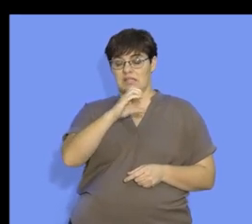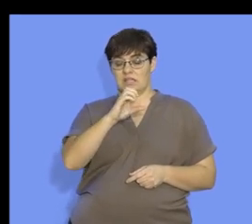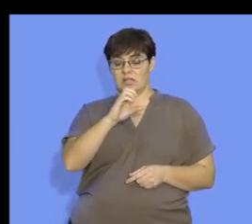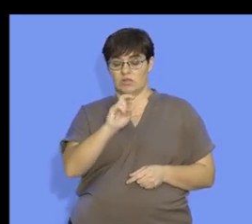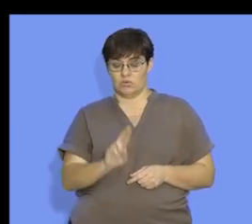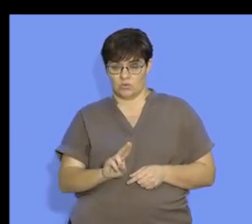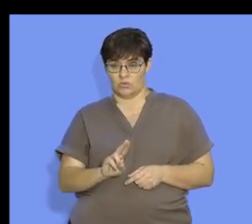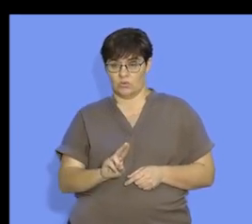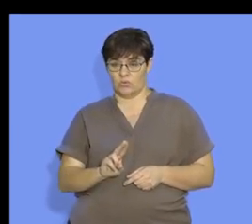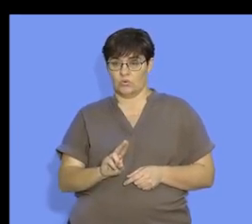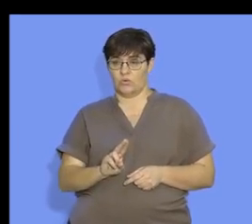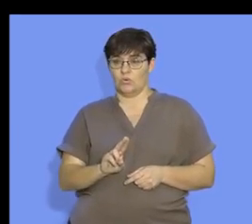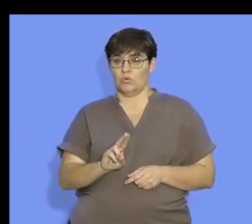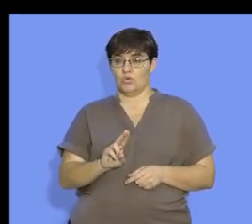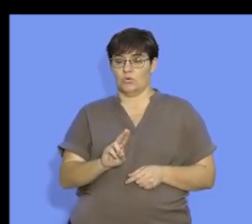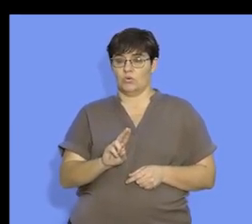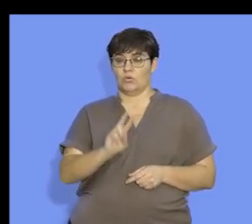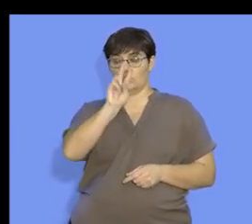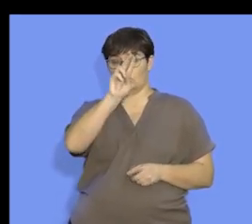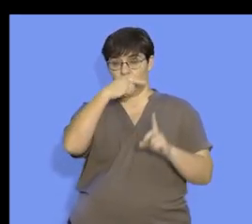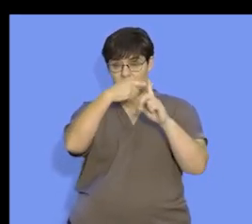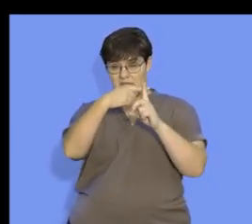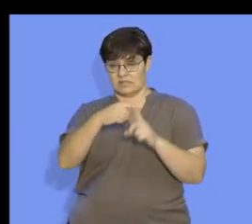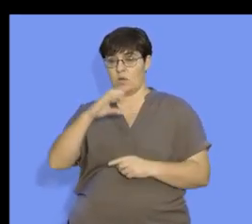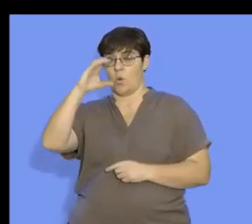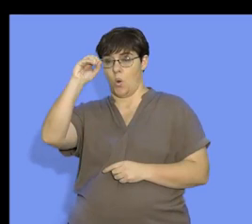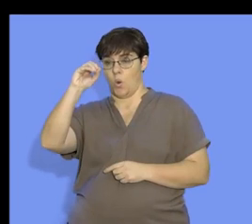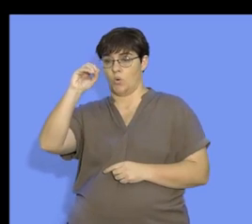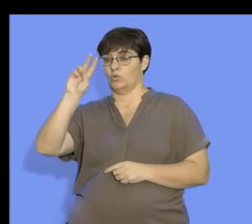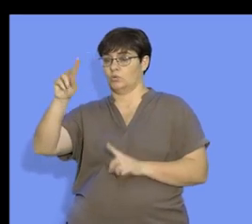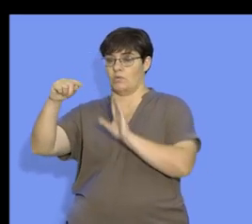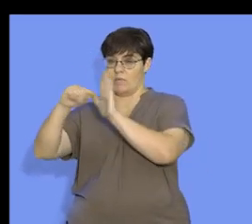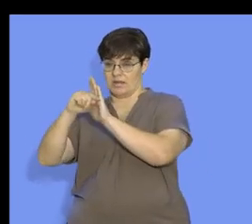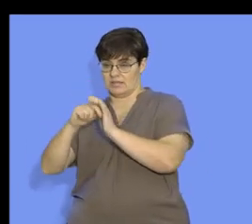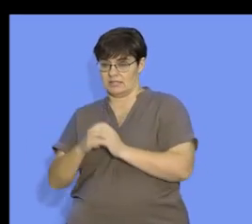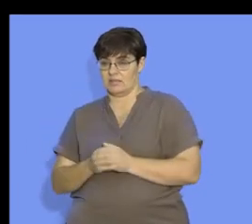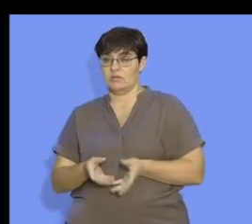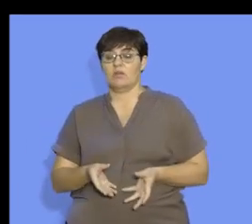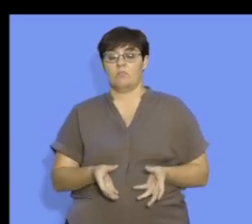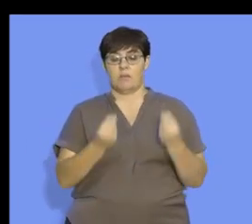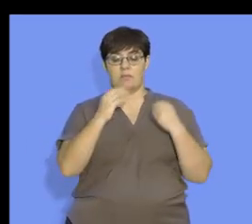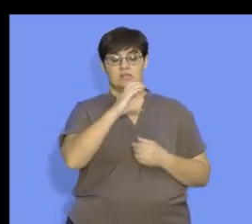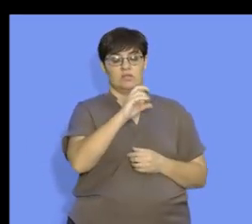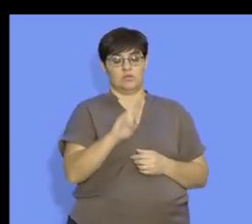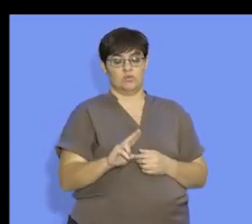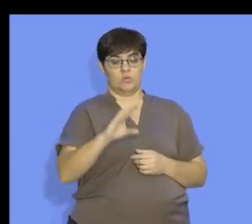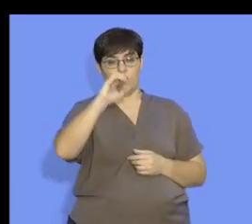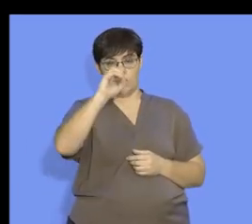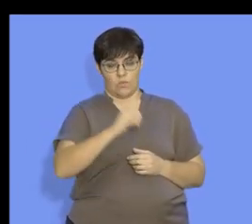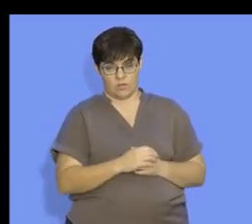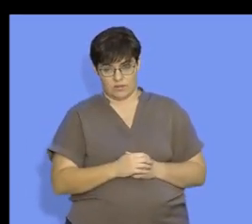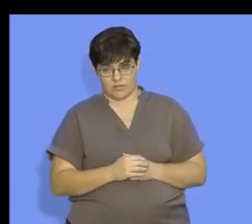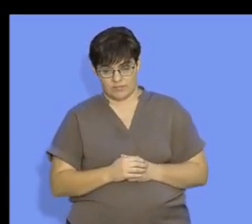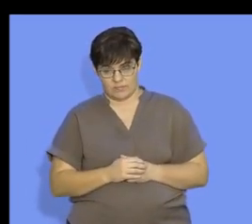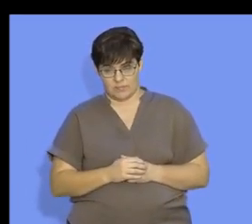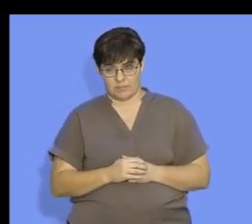okay? And then oxygen is O2 minus. So if you go back to our chemical formula, we would obviously, you get the